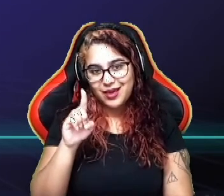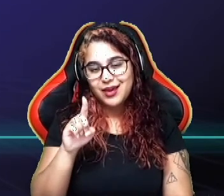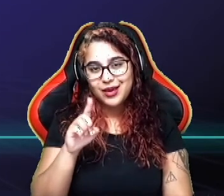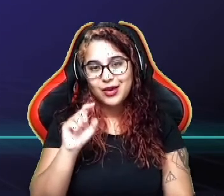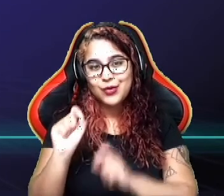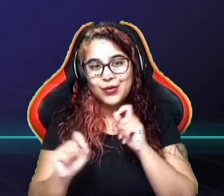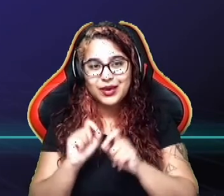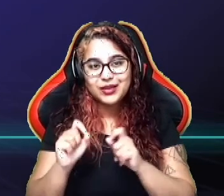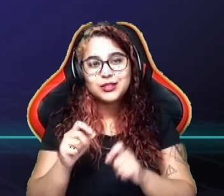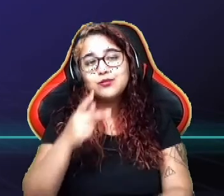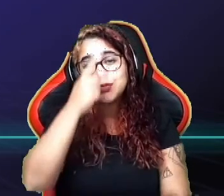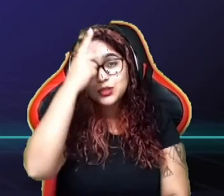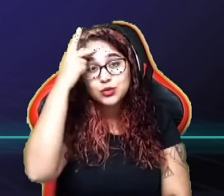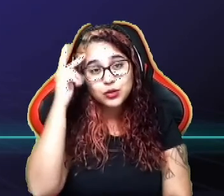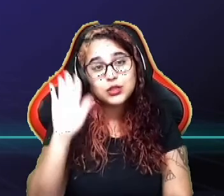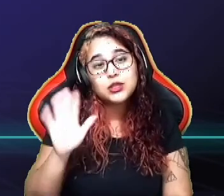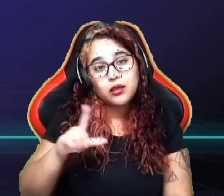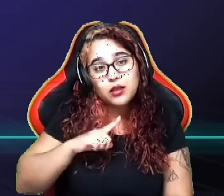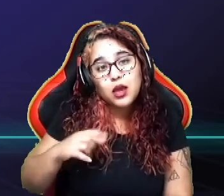of folks who are